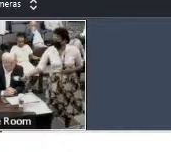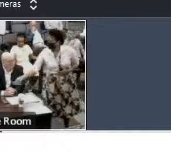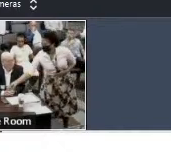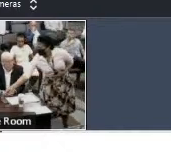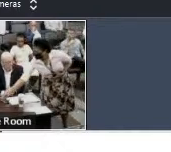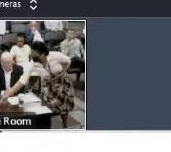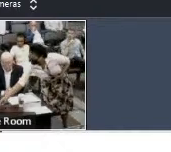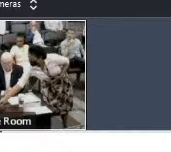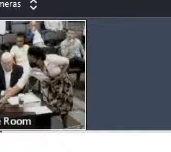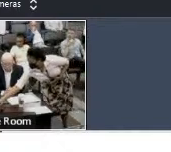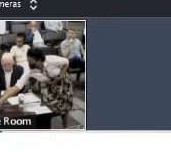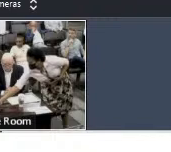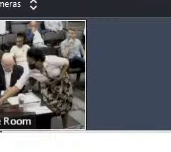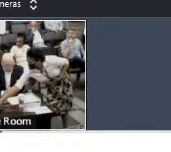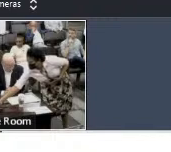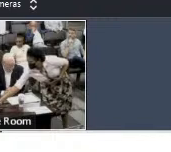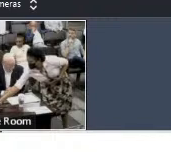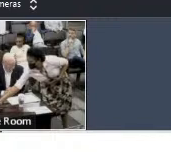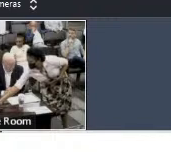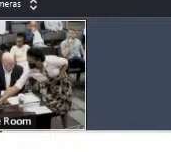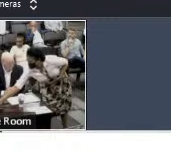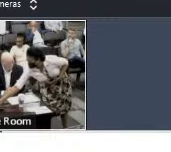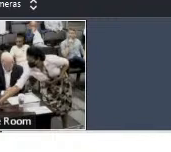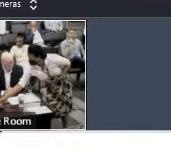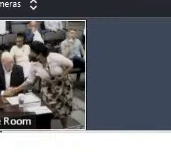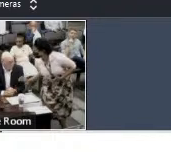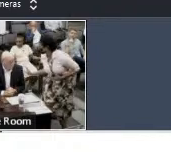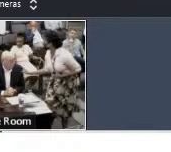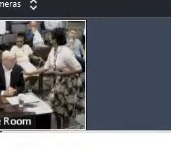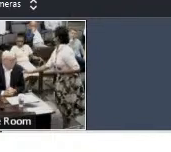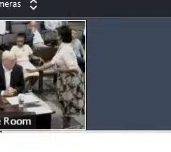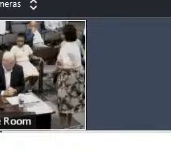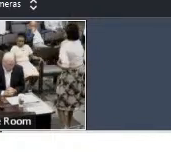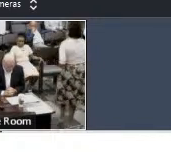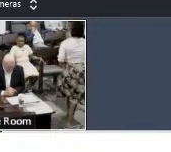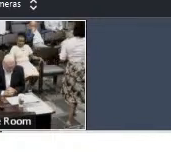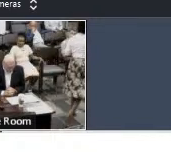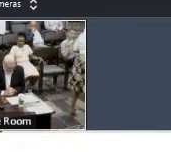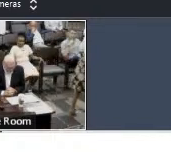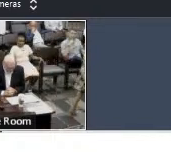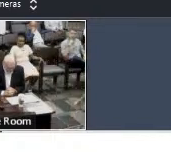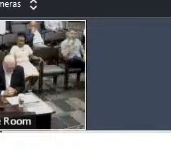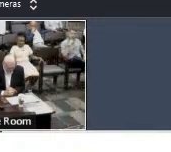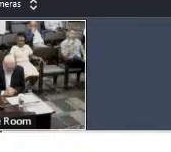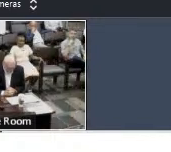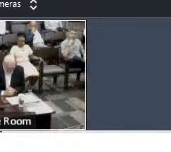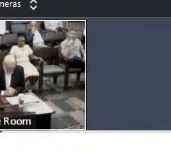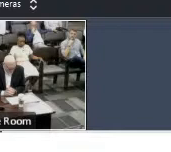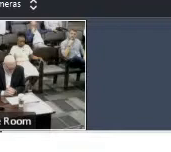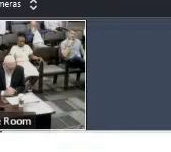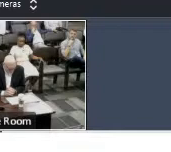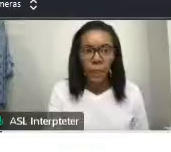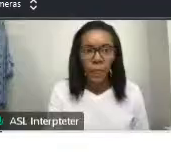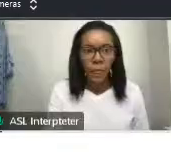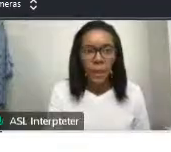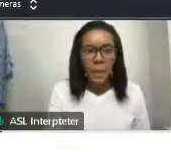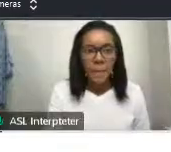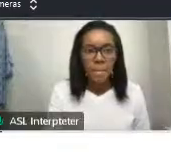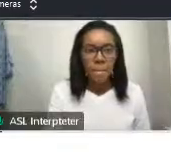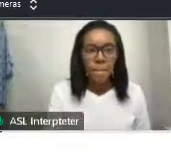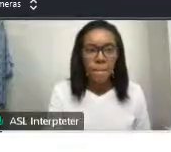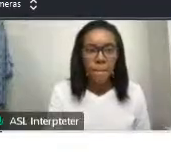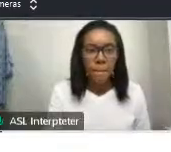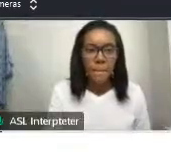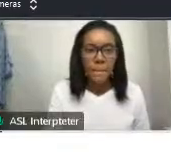said, we're excited about this park. One other thing is we broke out zip codes for those of you who call this meeting. We